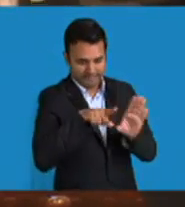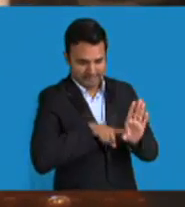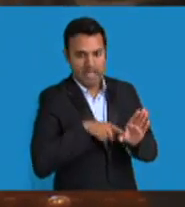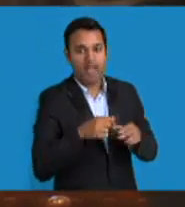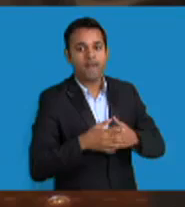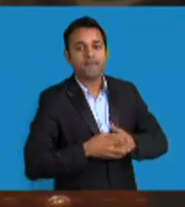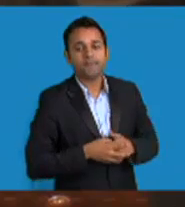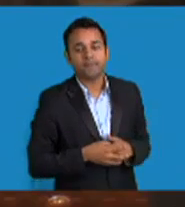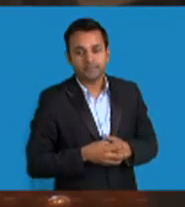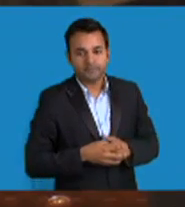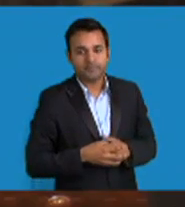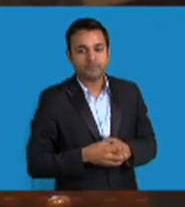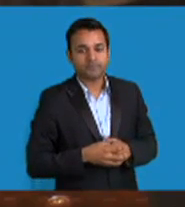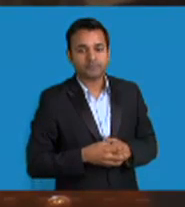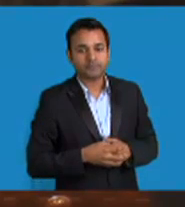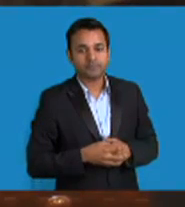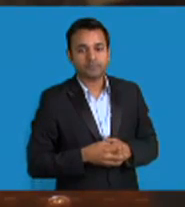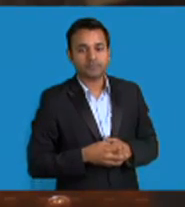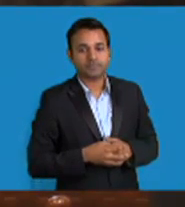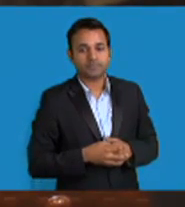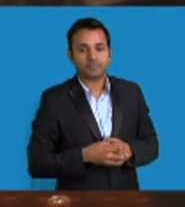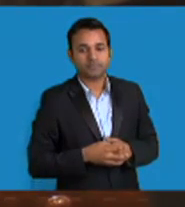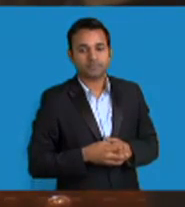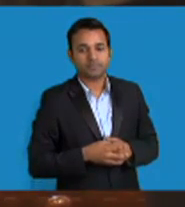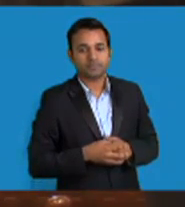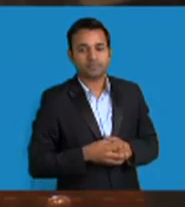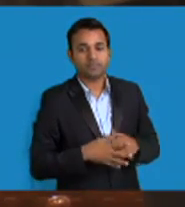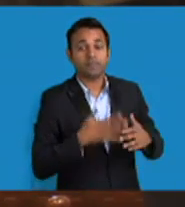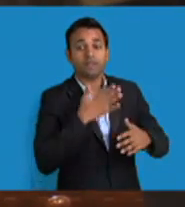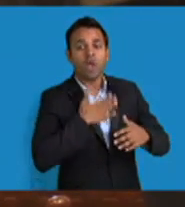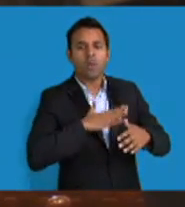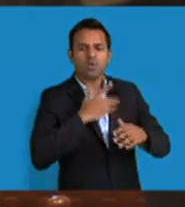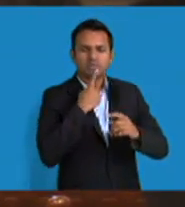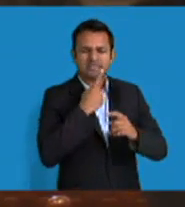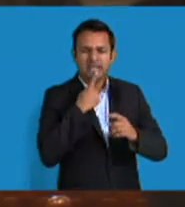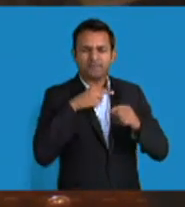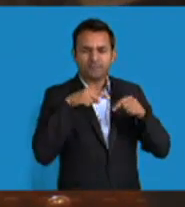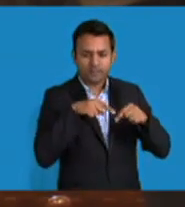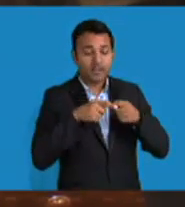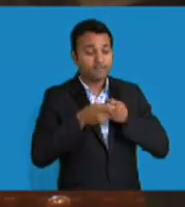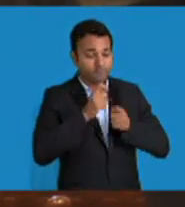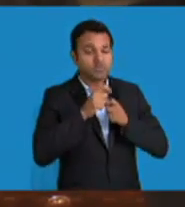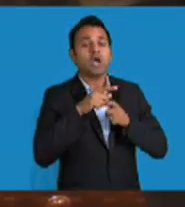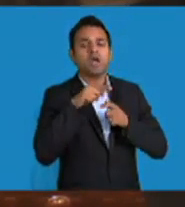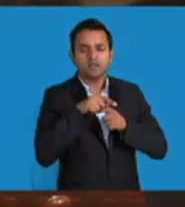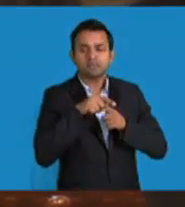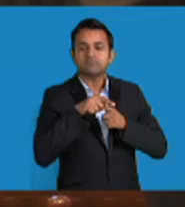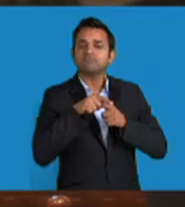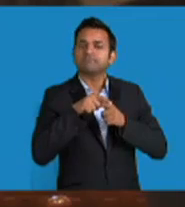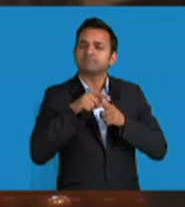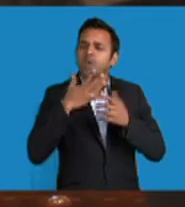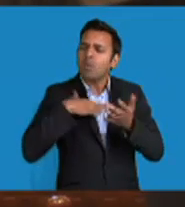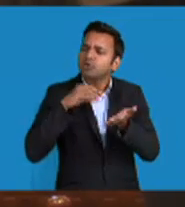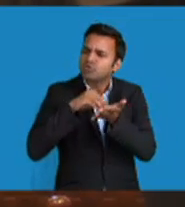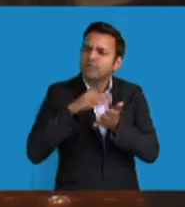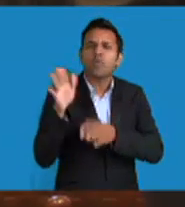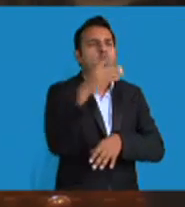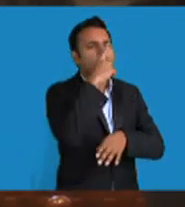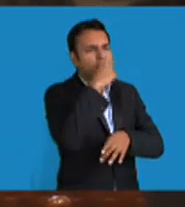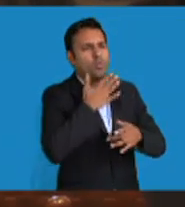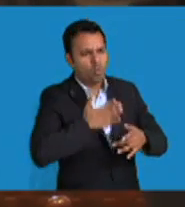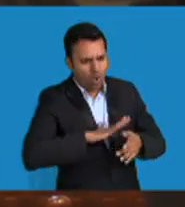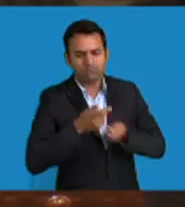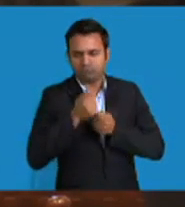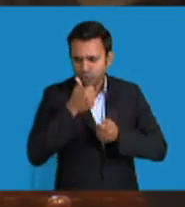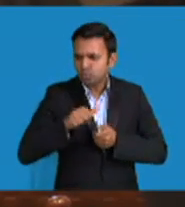Ministry continues to serve the people at all levels of our society. We have received responses from our stakeholders acknowledging